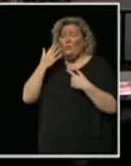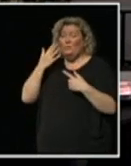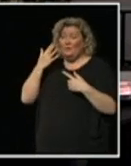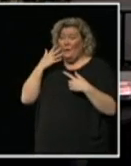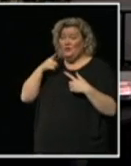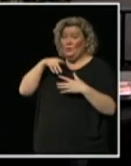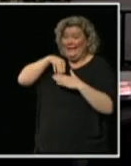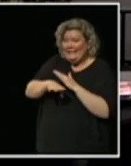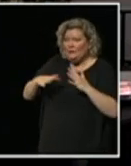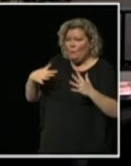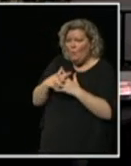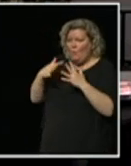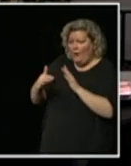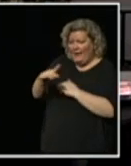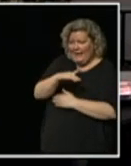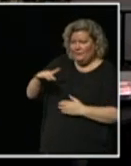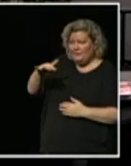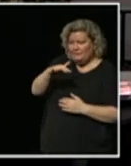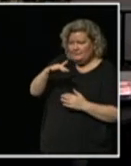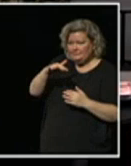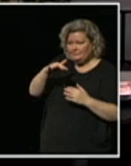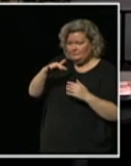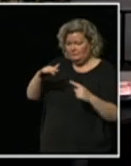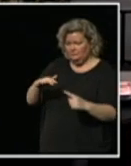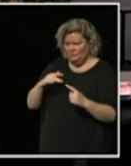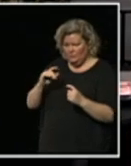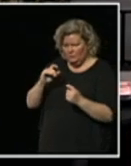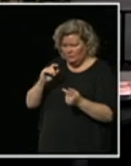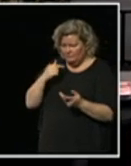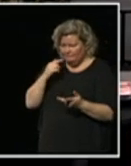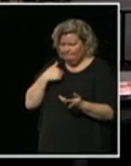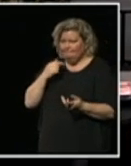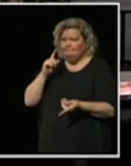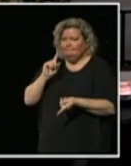war zone, you realize just how,